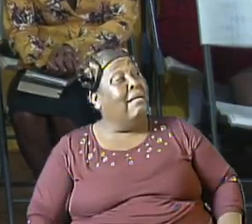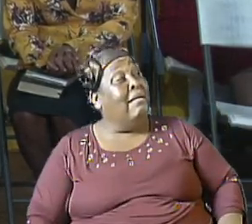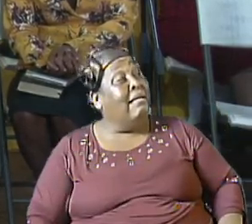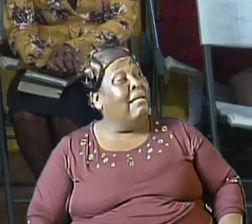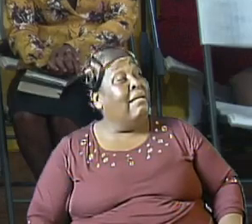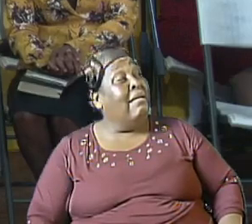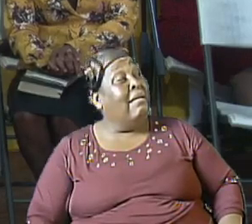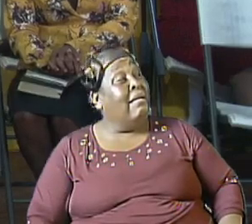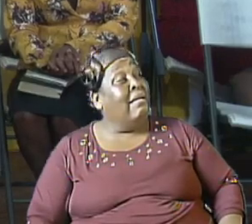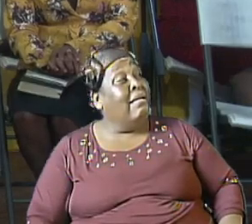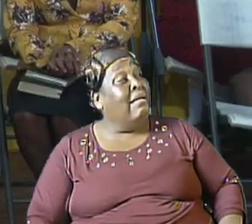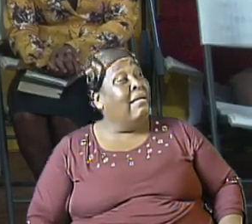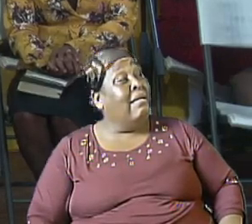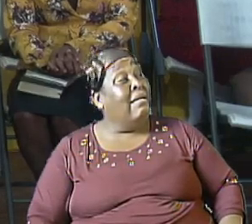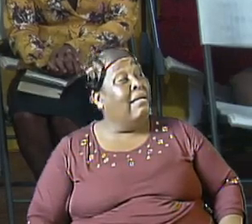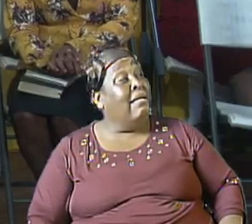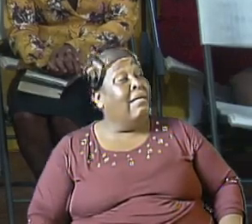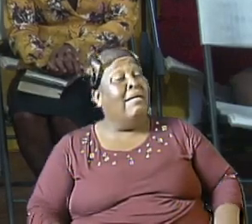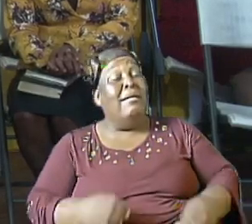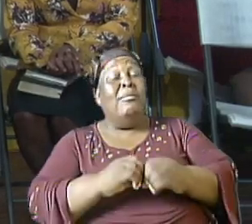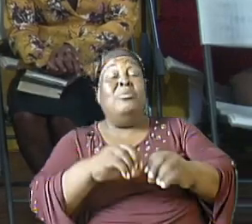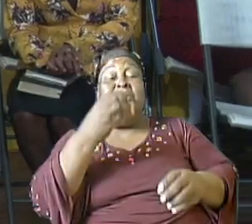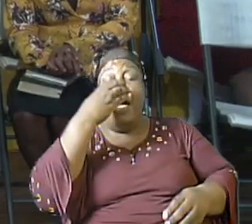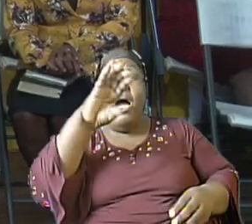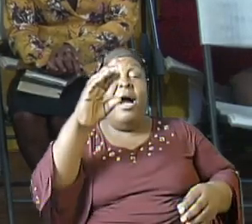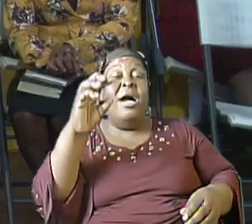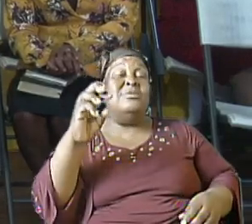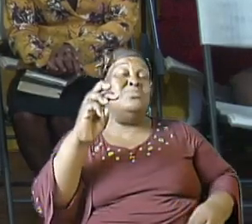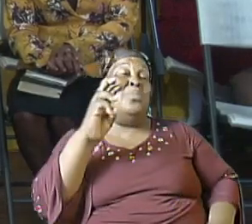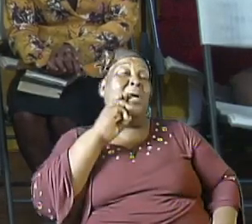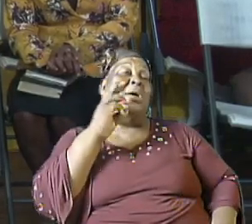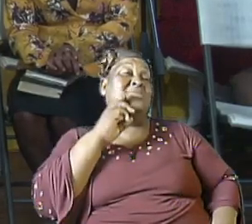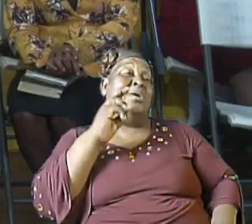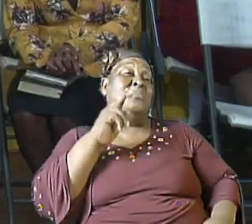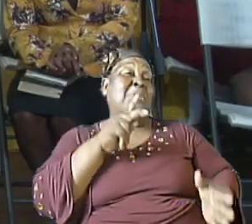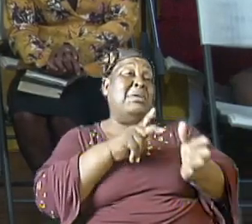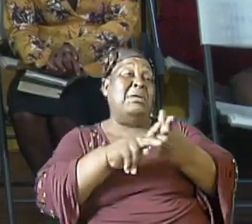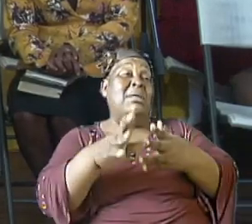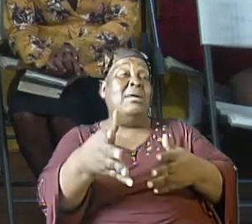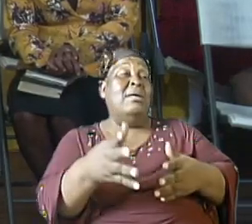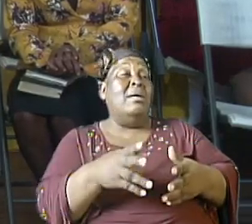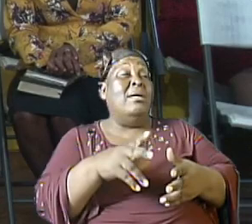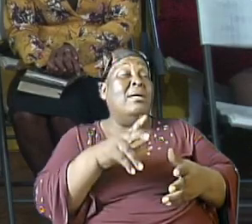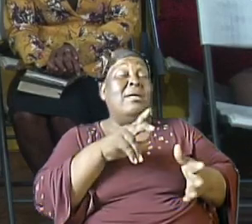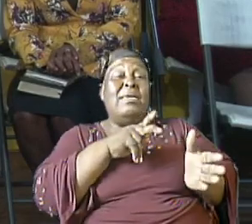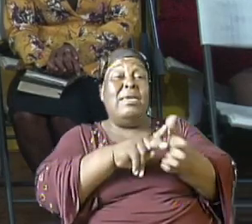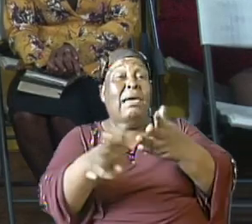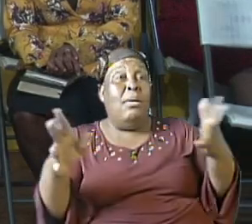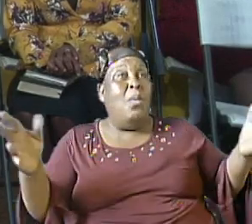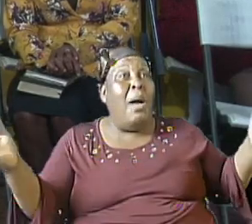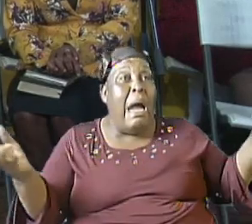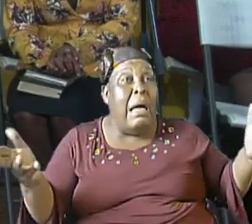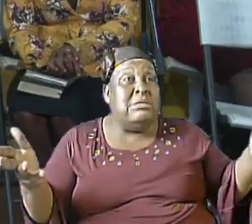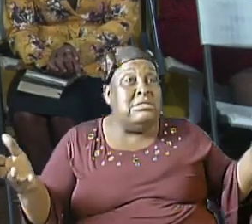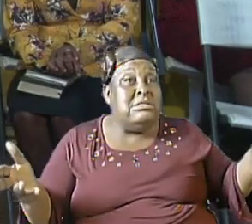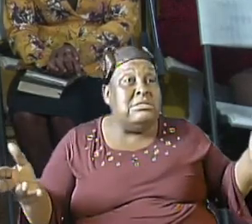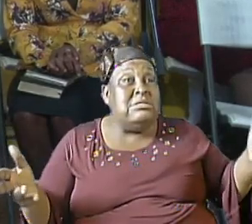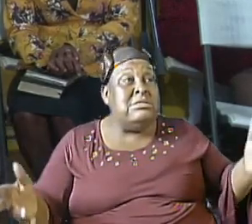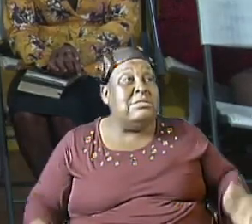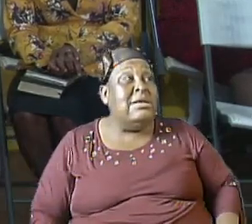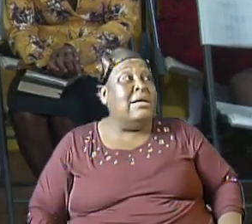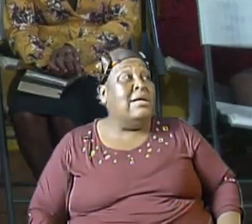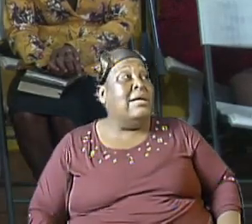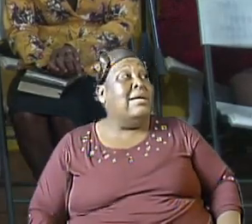I read somewhere they say, throw hot water on them and it will kill them. Kill what? Let them just get a